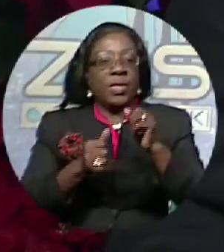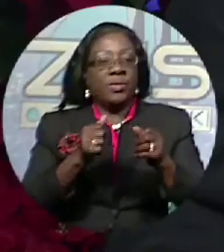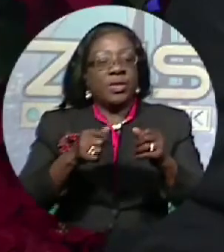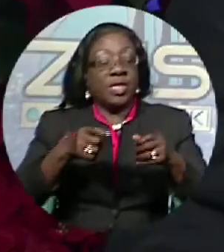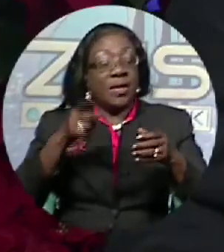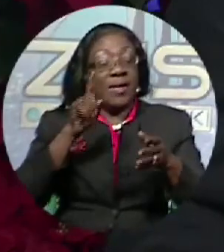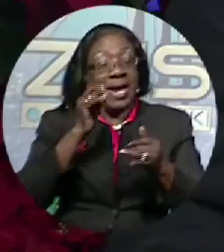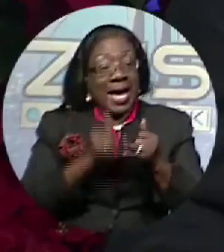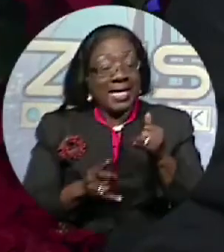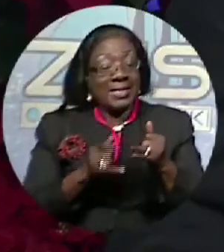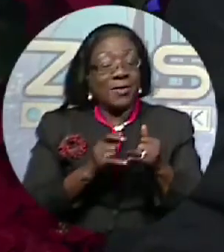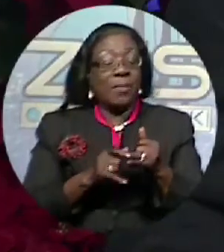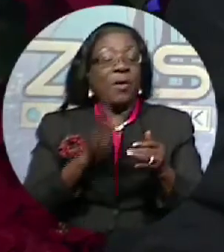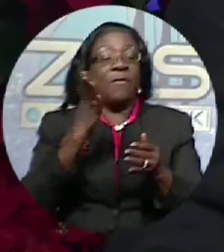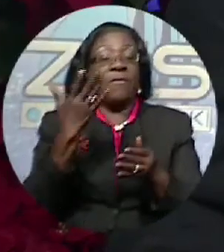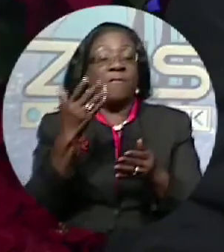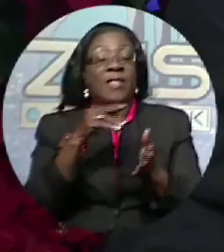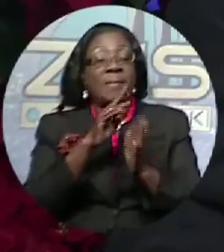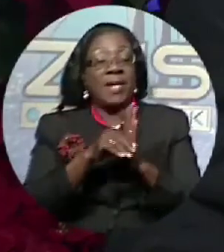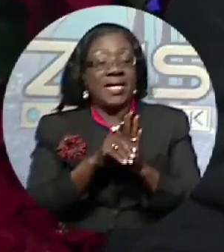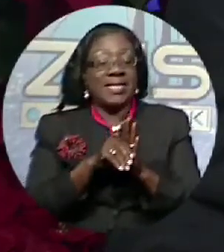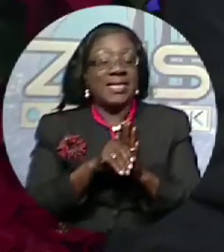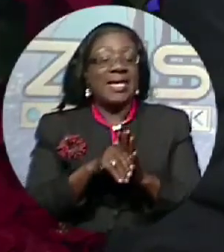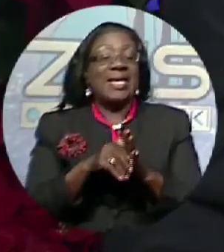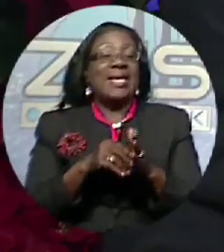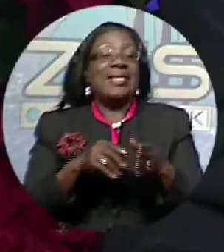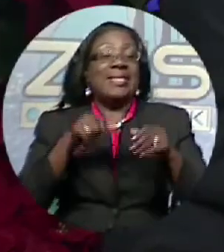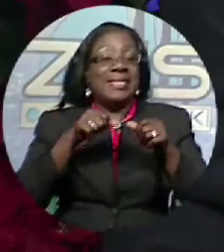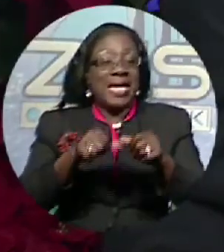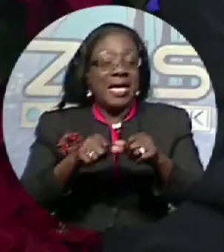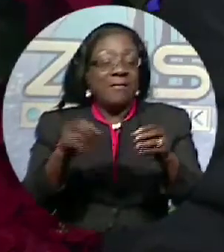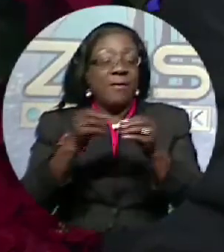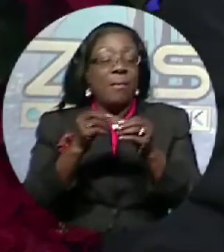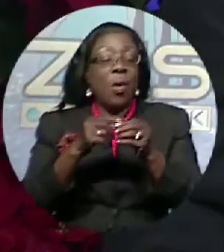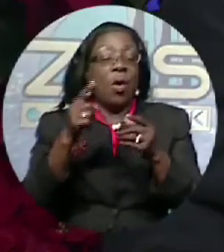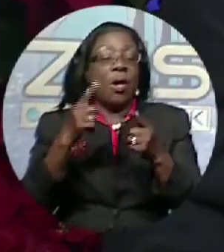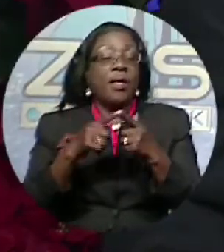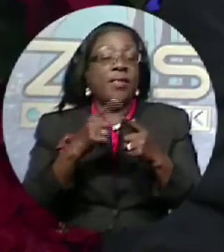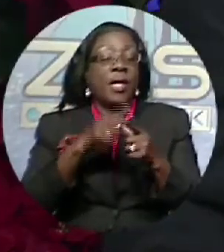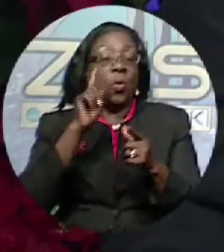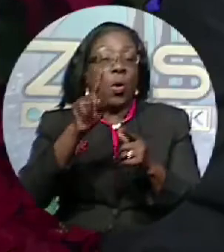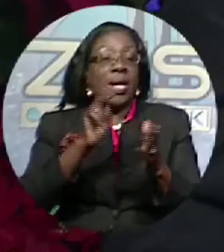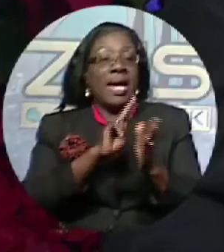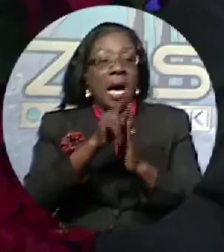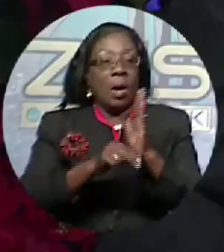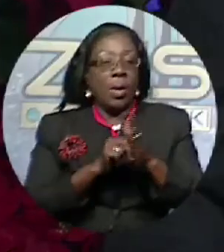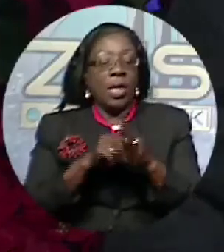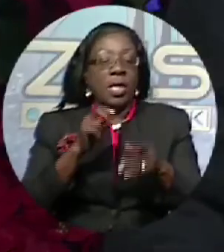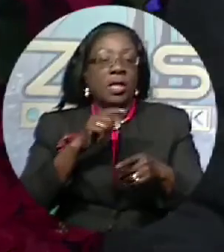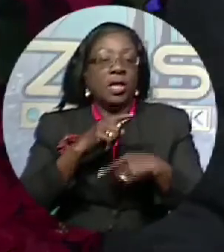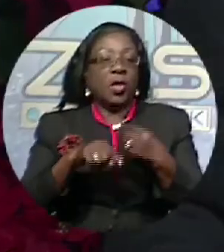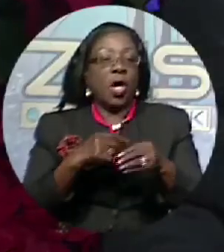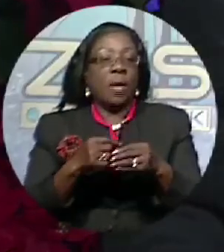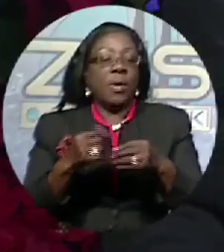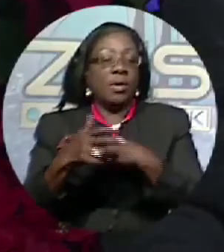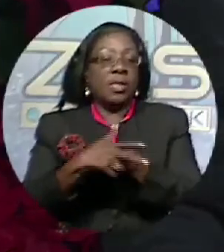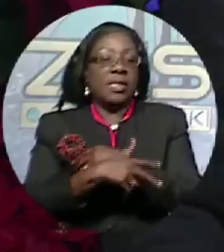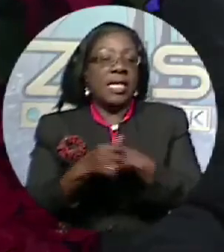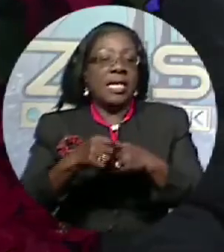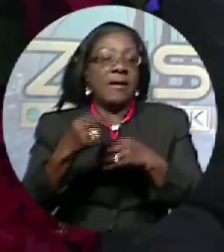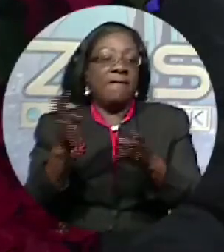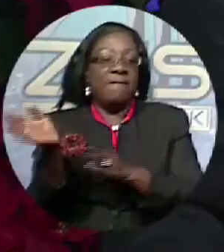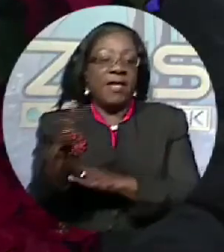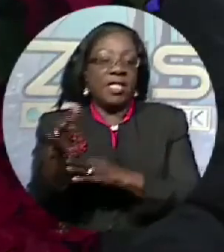minutes, ran for more than an hour. Other issues discussed included poaching, migration issues, petroleum exploration,